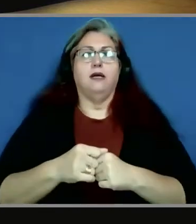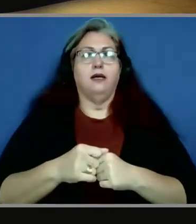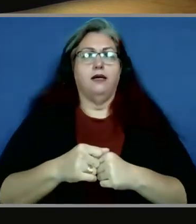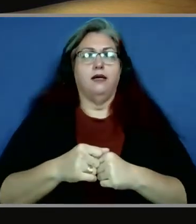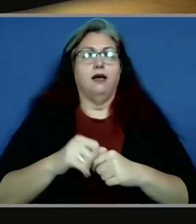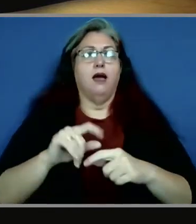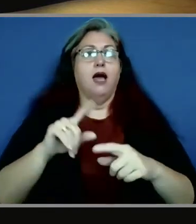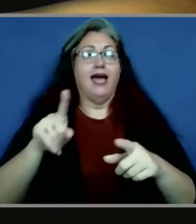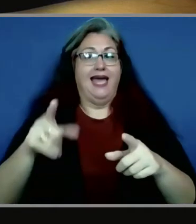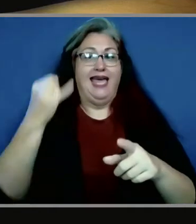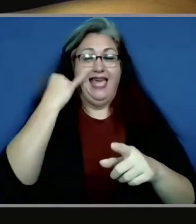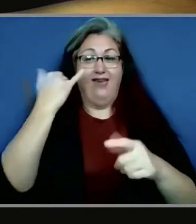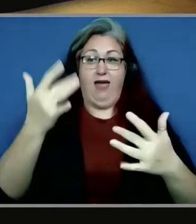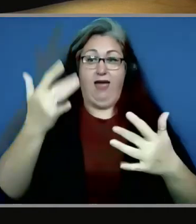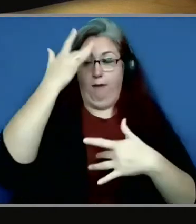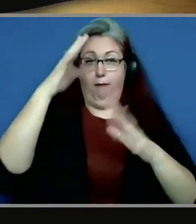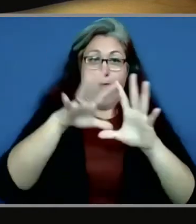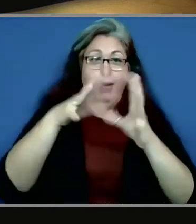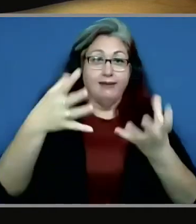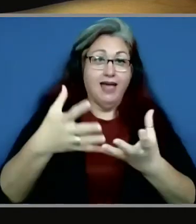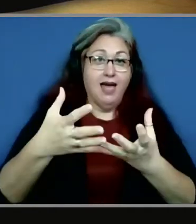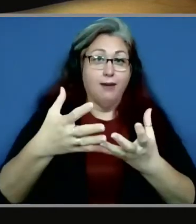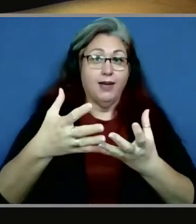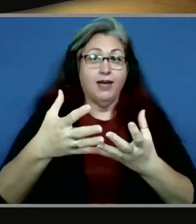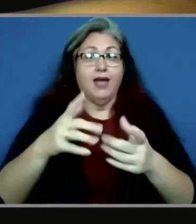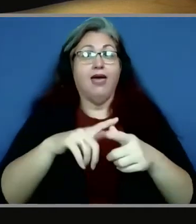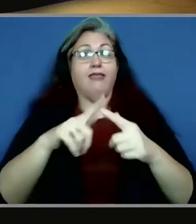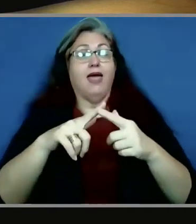To have a pandemic and then to open up